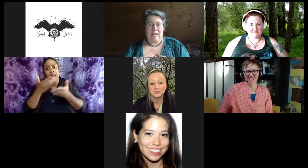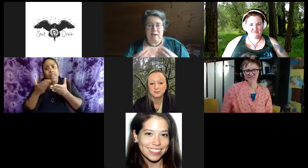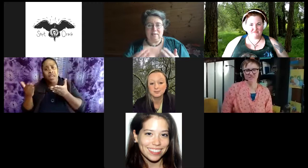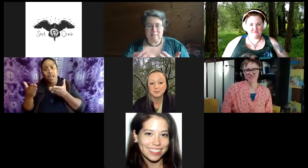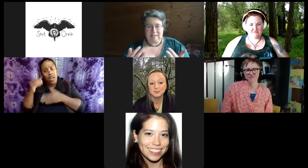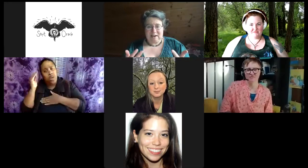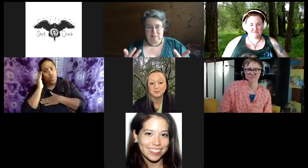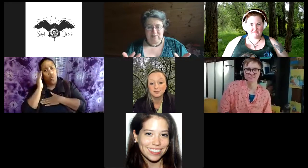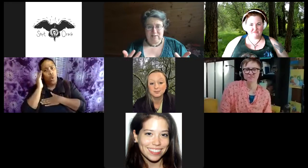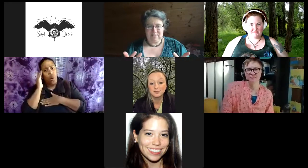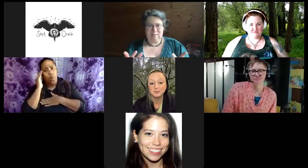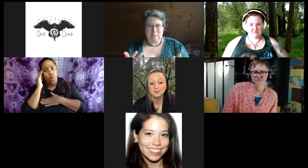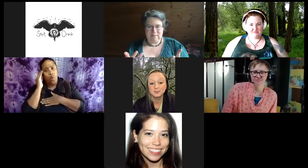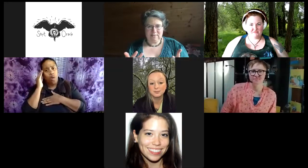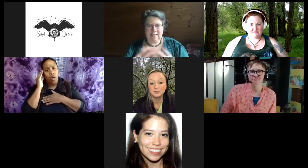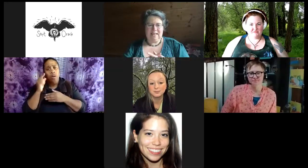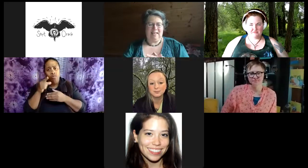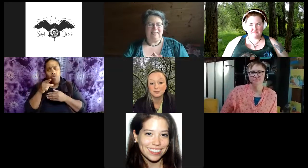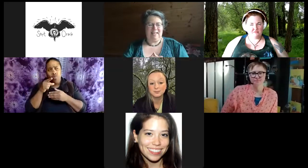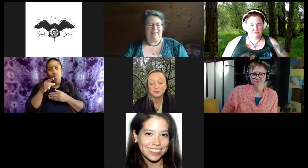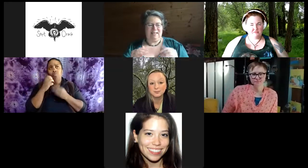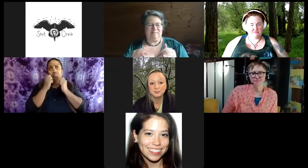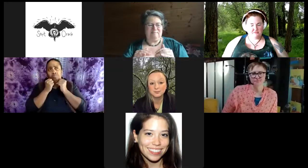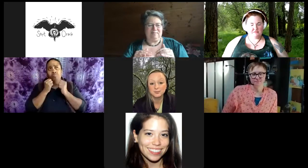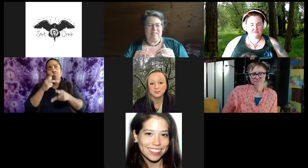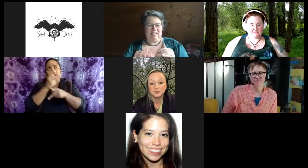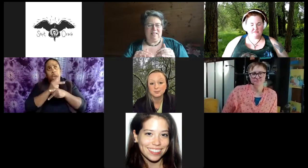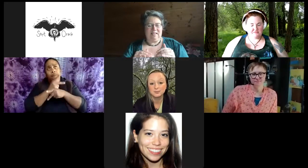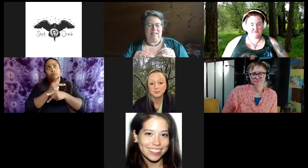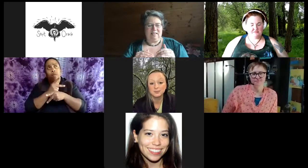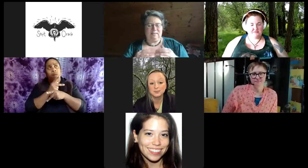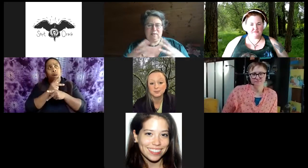that you care to be careful is important. And then